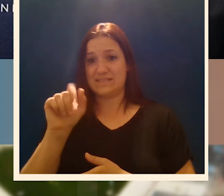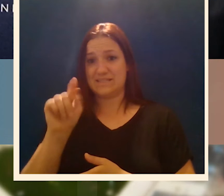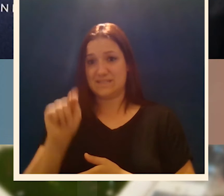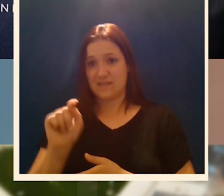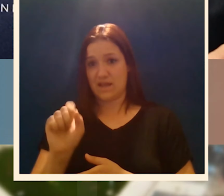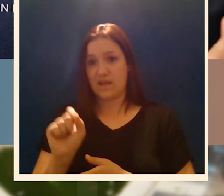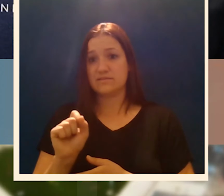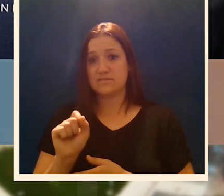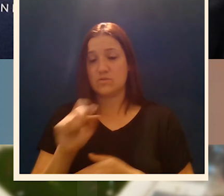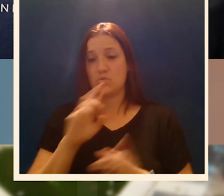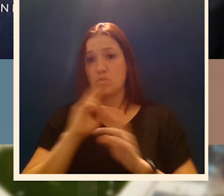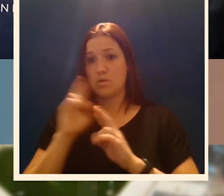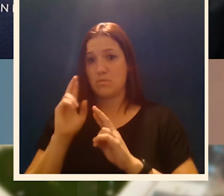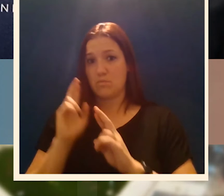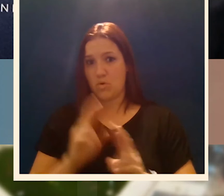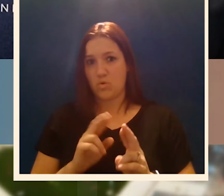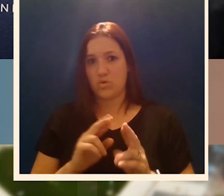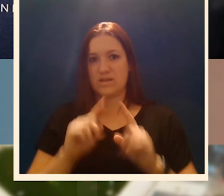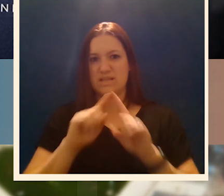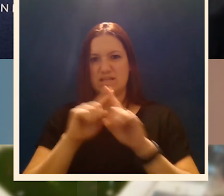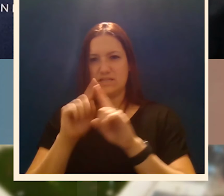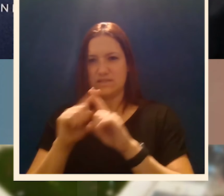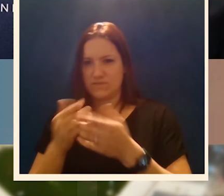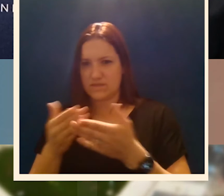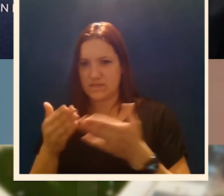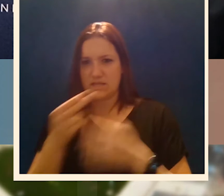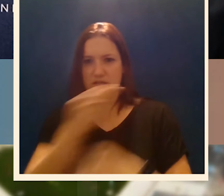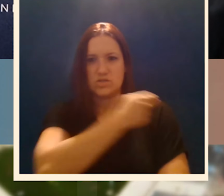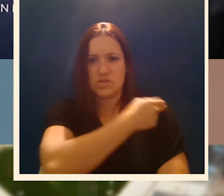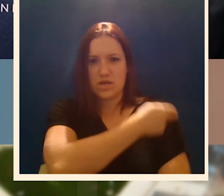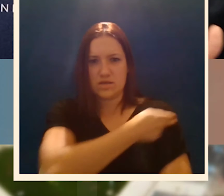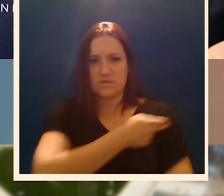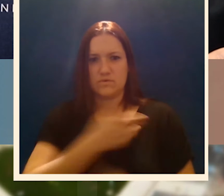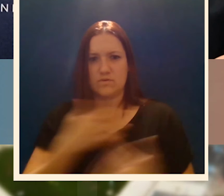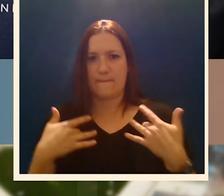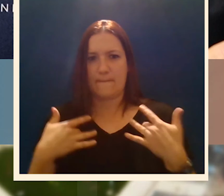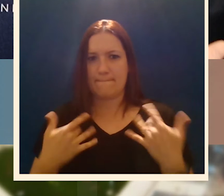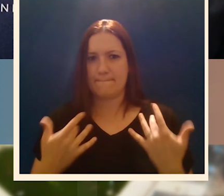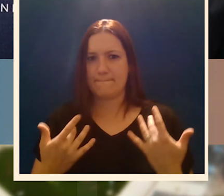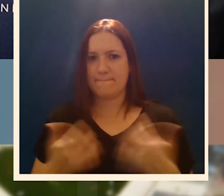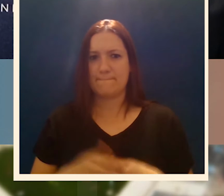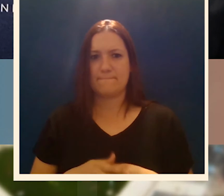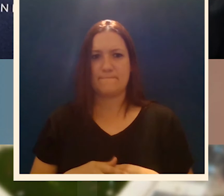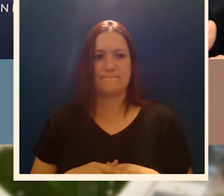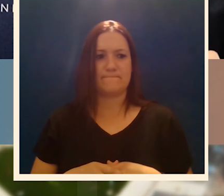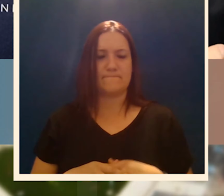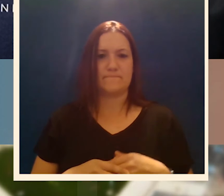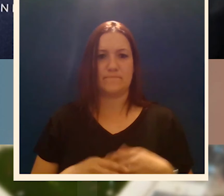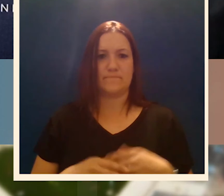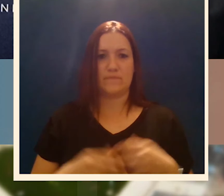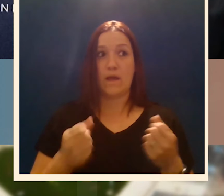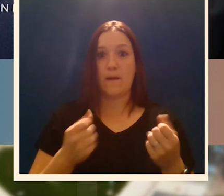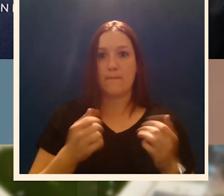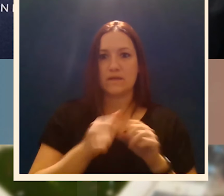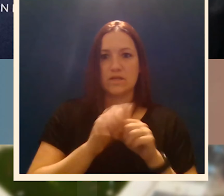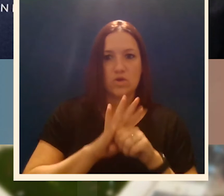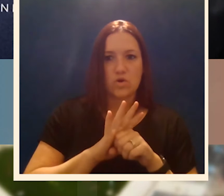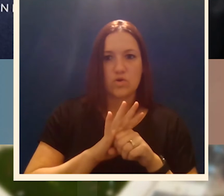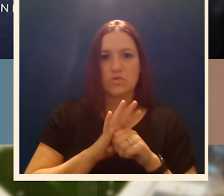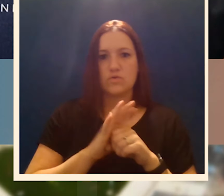many different dimensions of a hospital's condition. When it comes to number of COVID patients, number of them that are